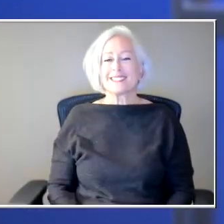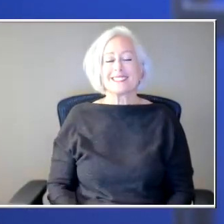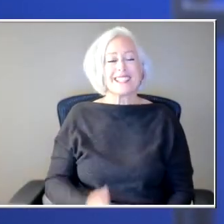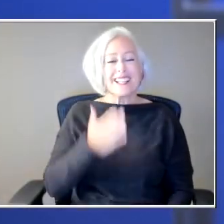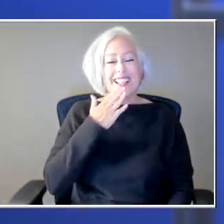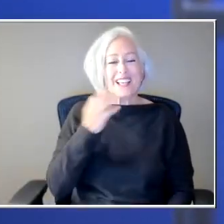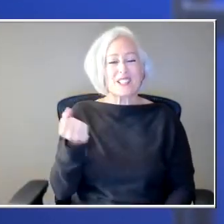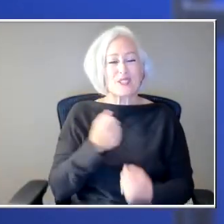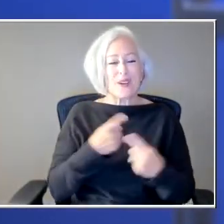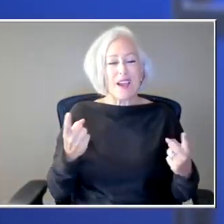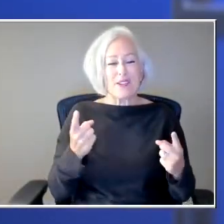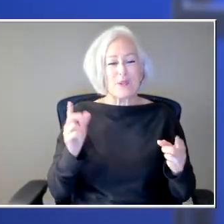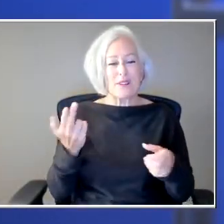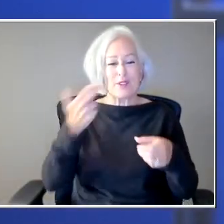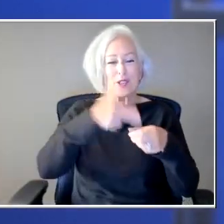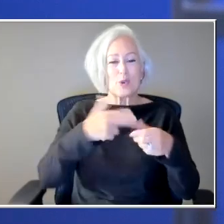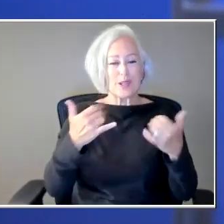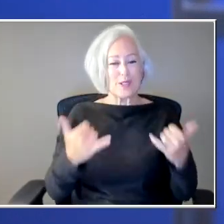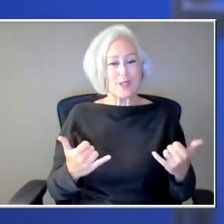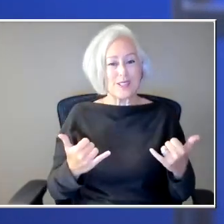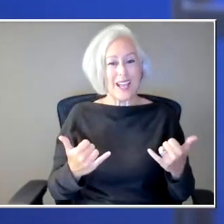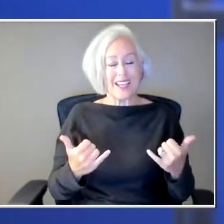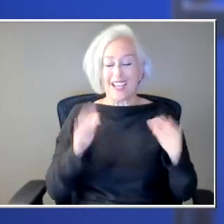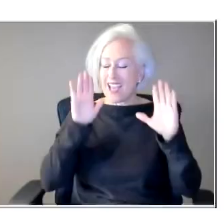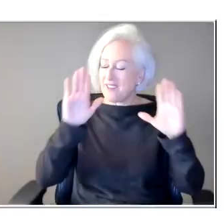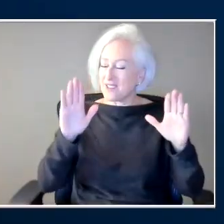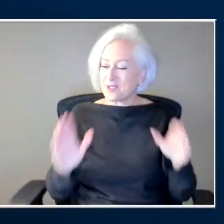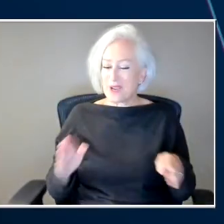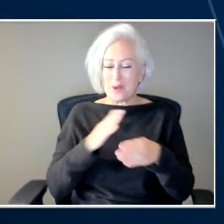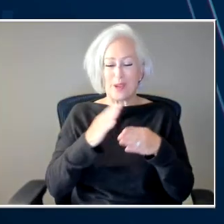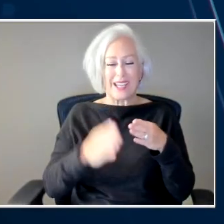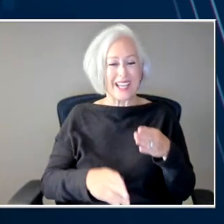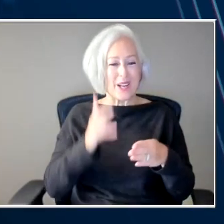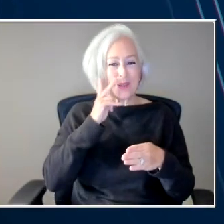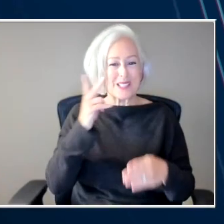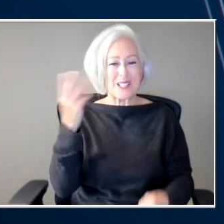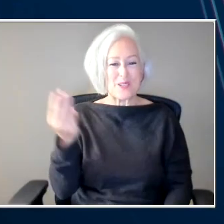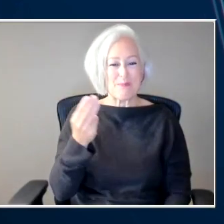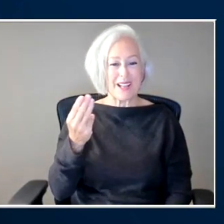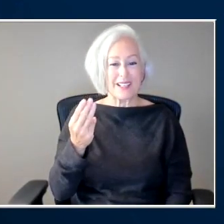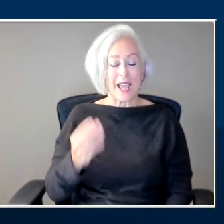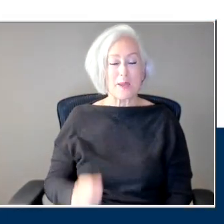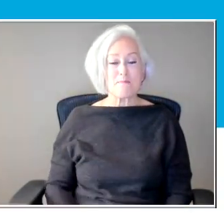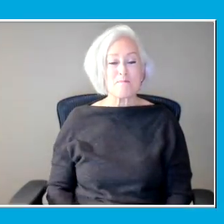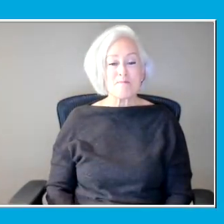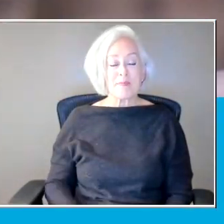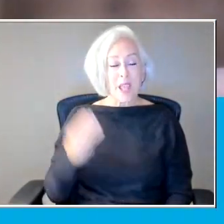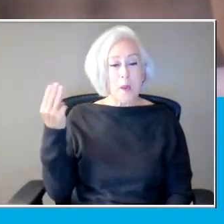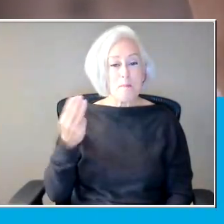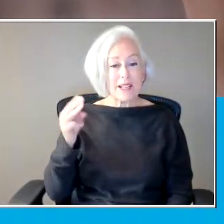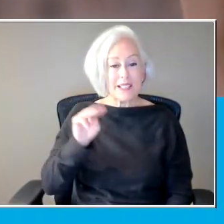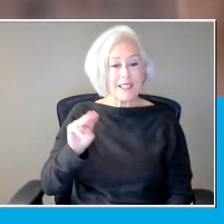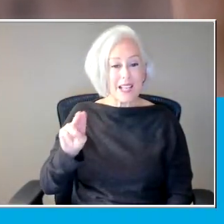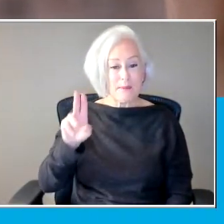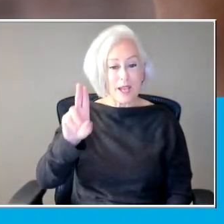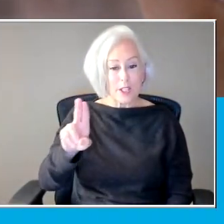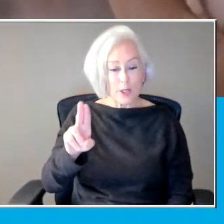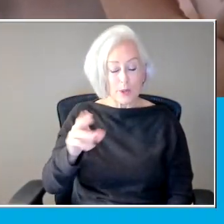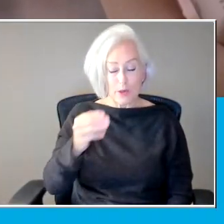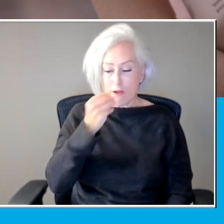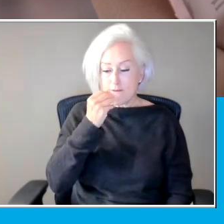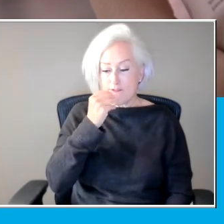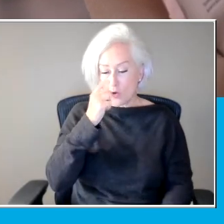to our viewers for being with us. Have a great weekend, and we'll see you back here on Monday. Coming up Monday on the Morning Medical Update. Food allergies can